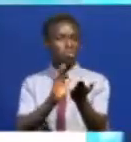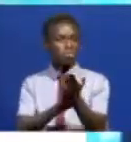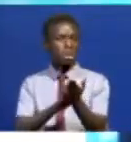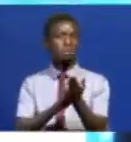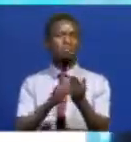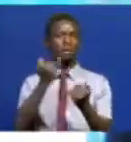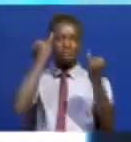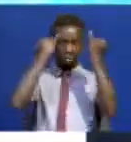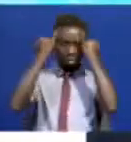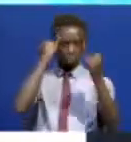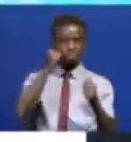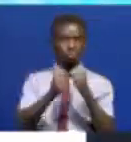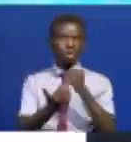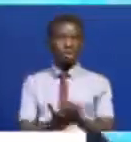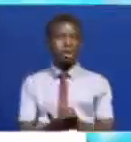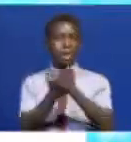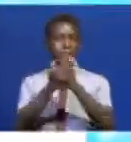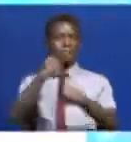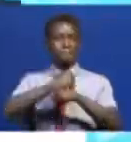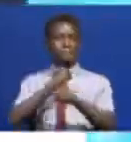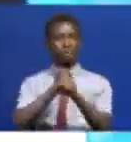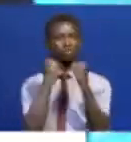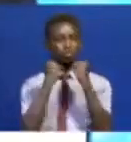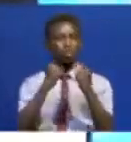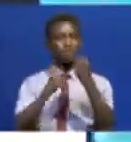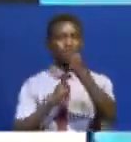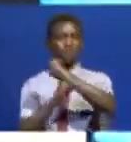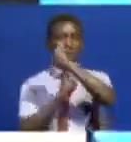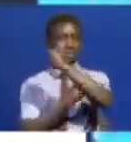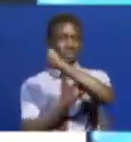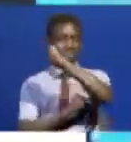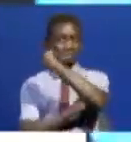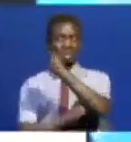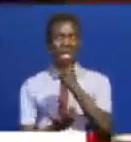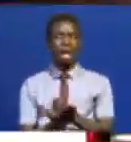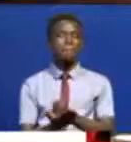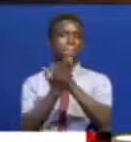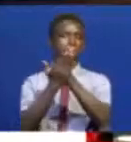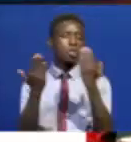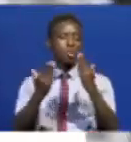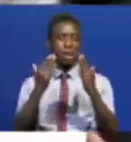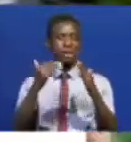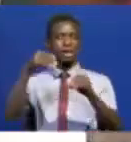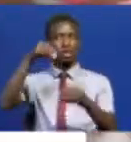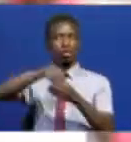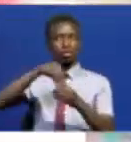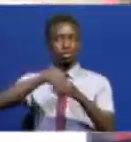it create a solid foundation to build an extensive inclusive house financing system.